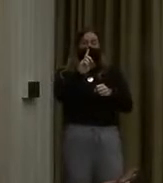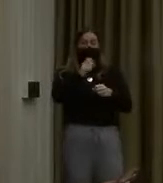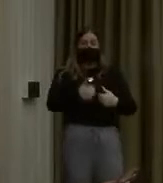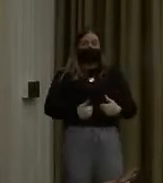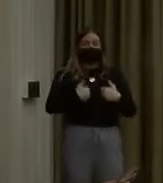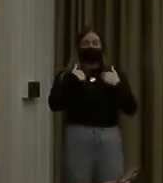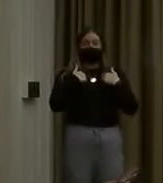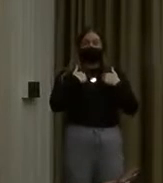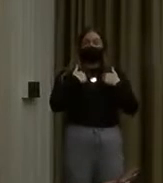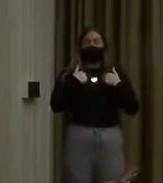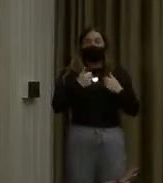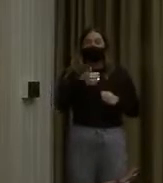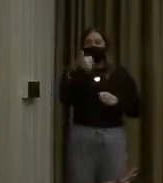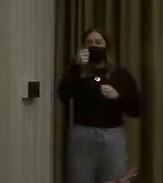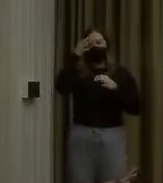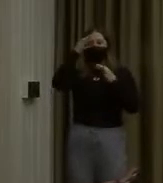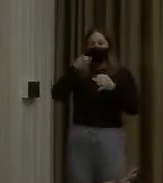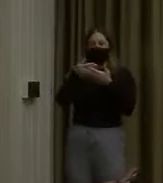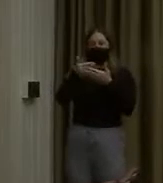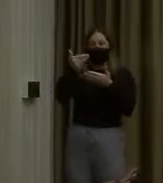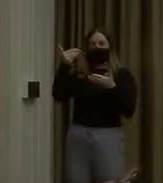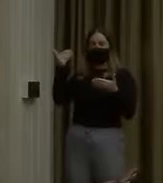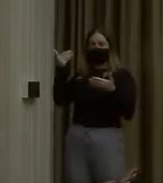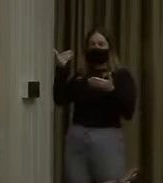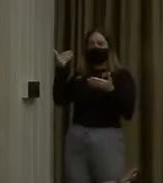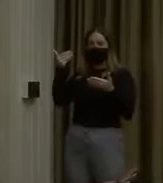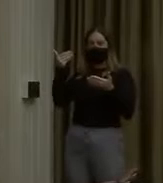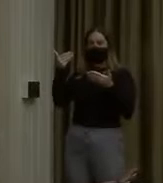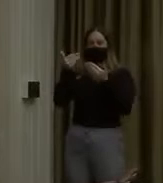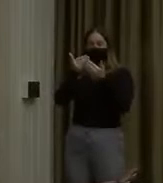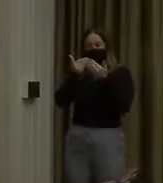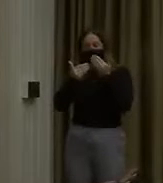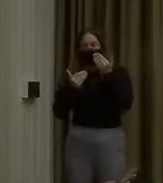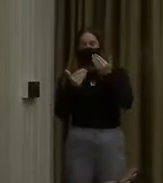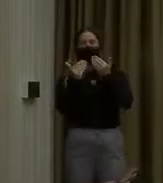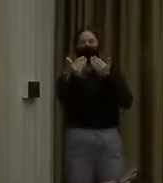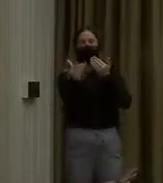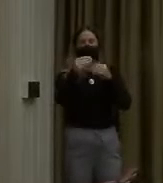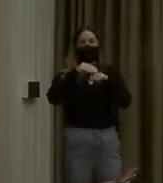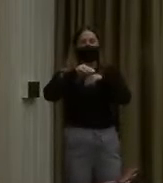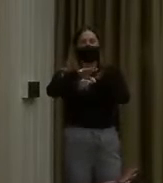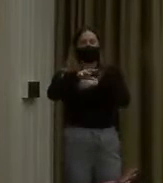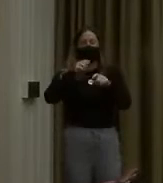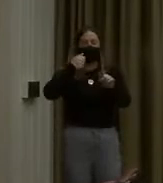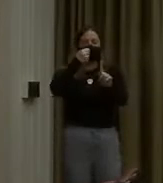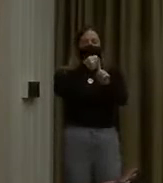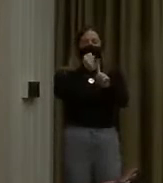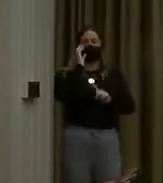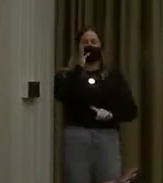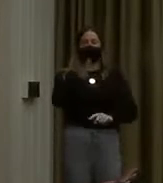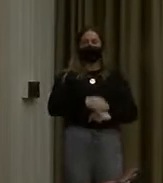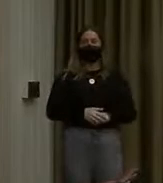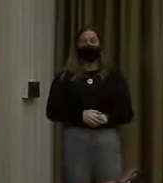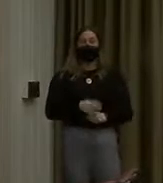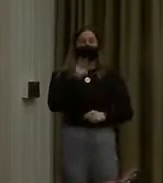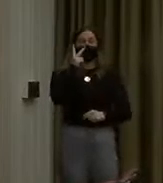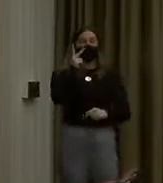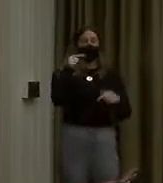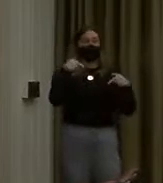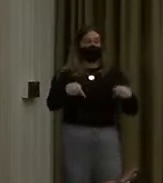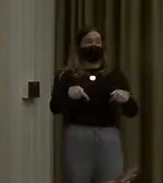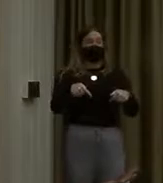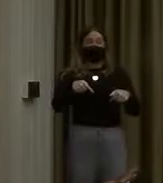These upstream decisions have downstream impacts. You see, we're living in a quadruple pandemic, as